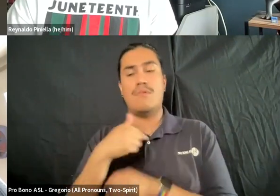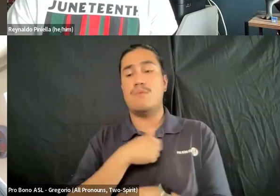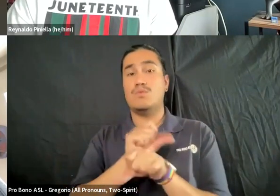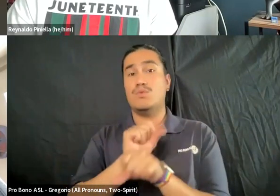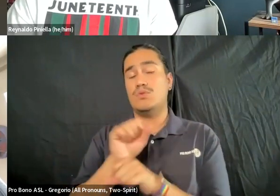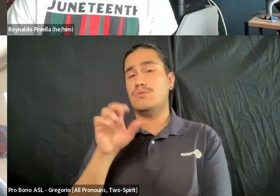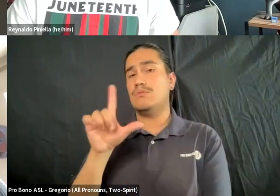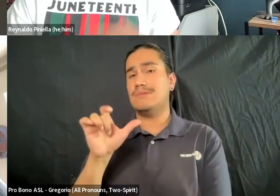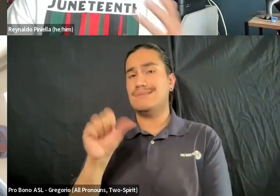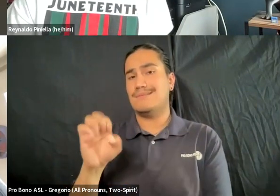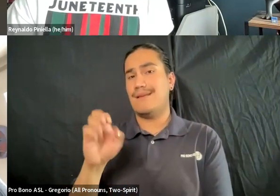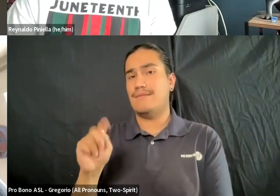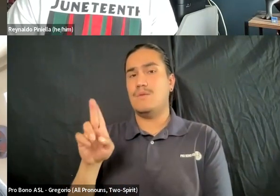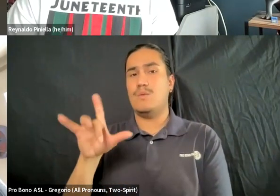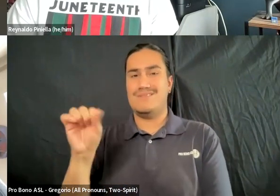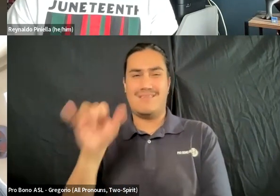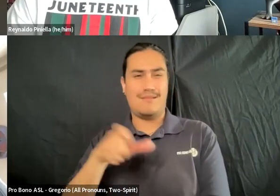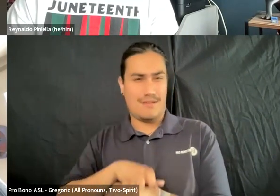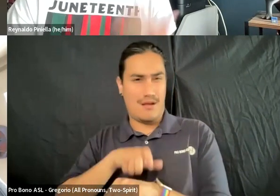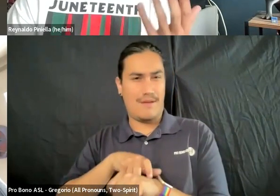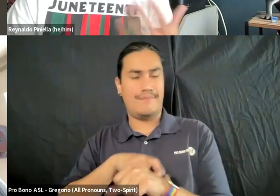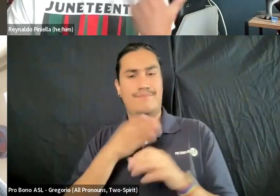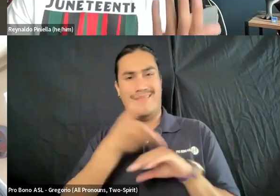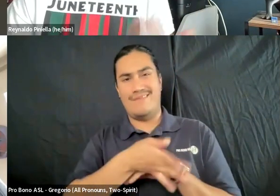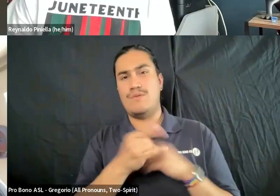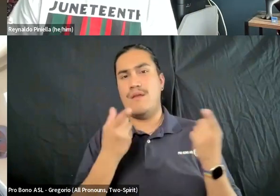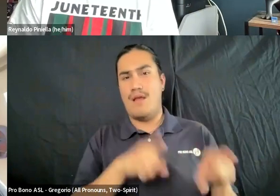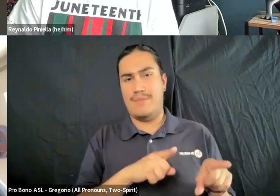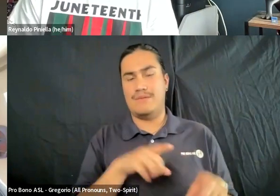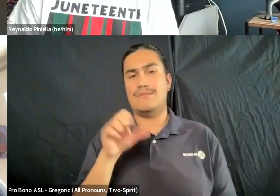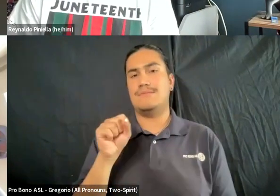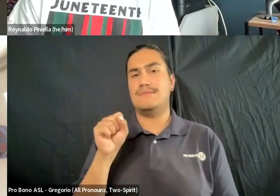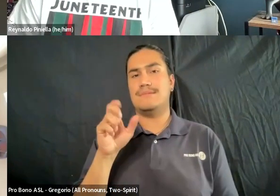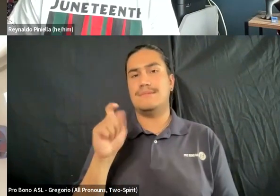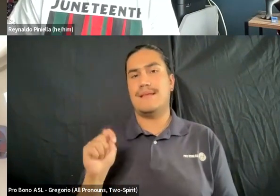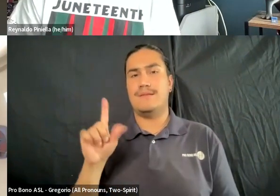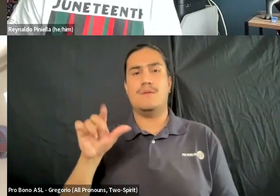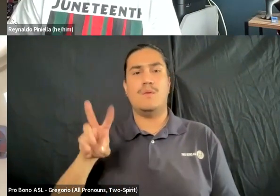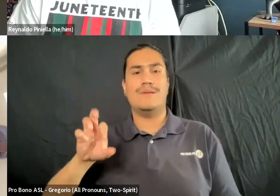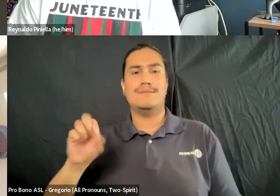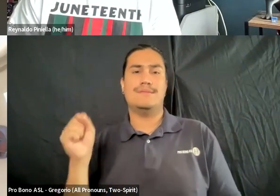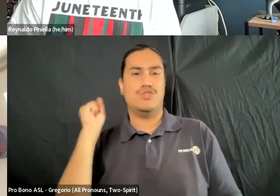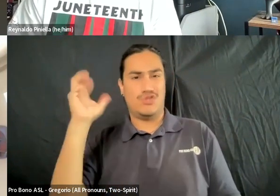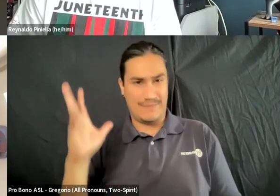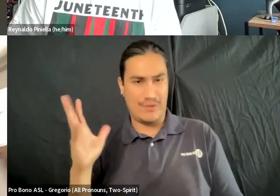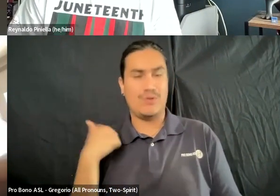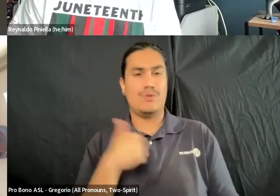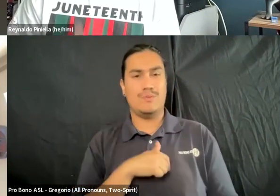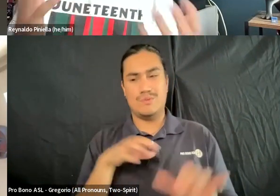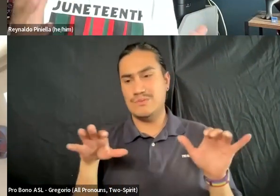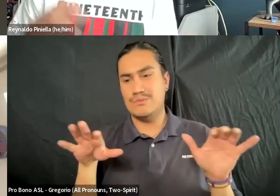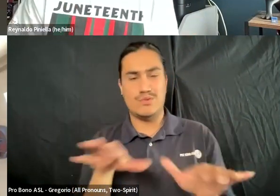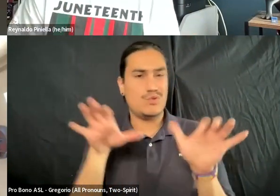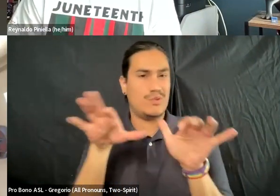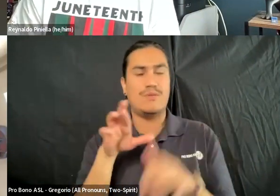Louis right after that happened at the St. Louis Shakespeare Festival. I was doing Romeo and Juliet. It was Elena